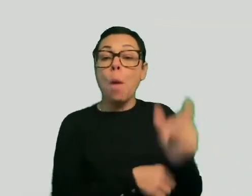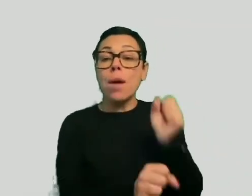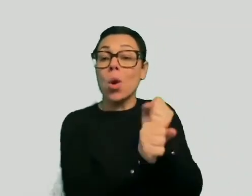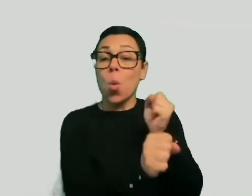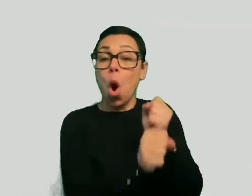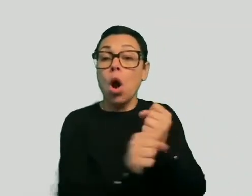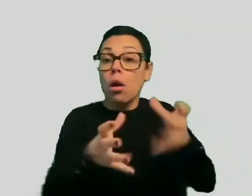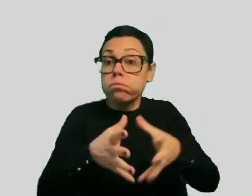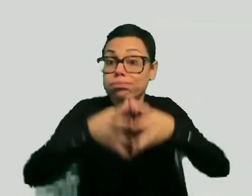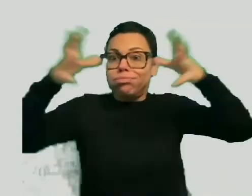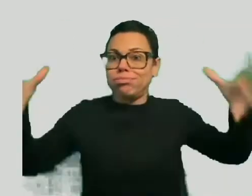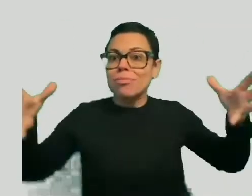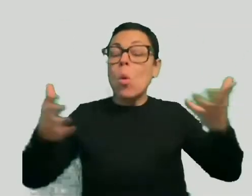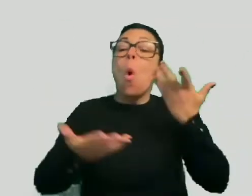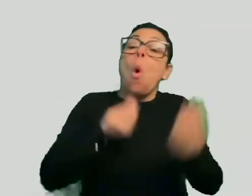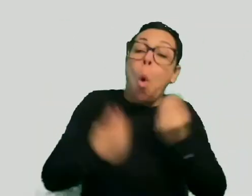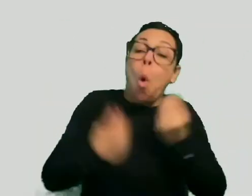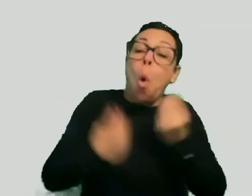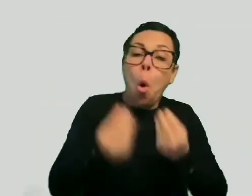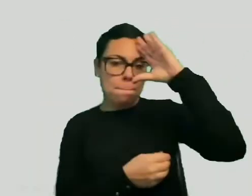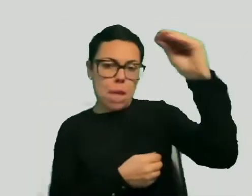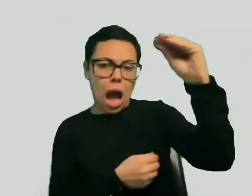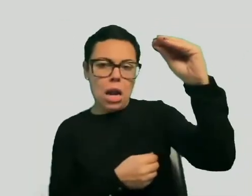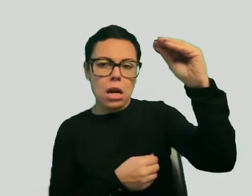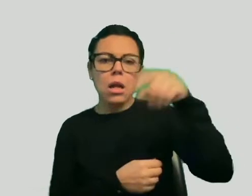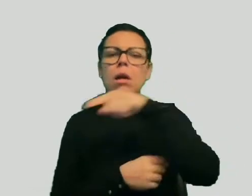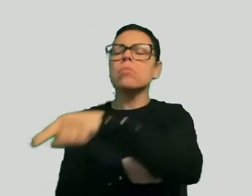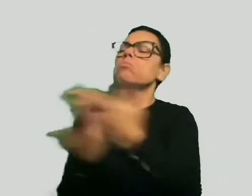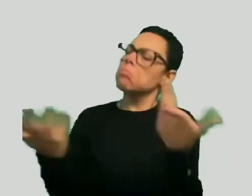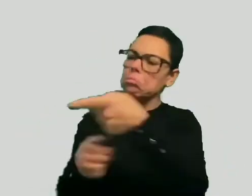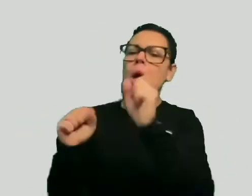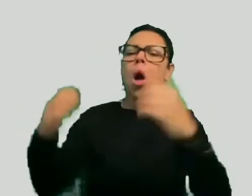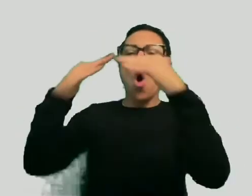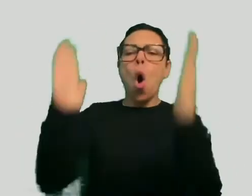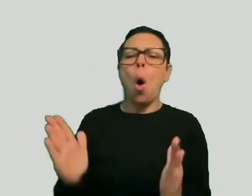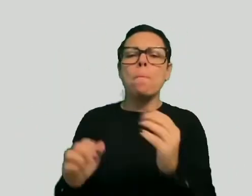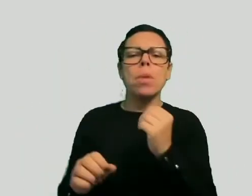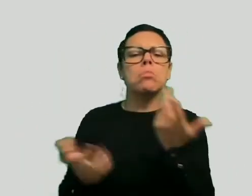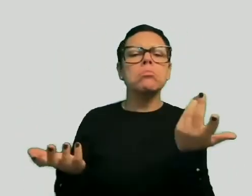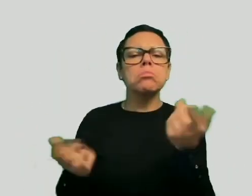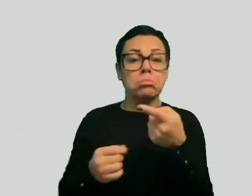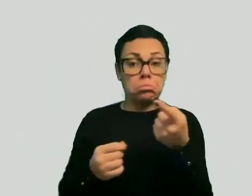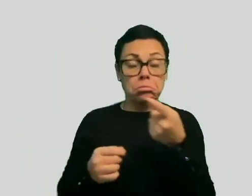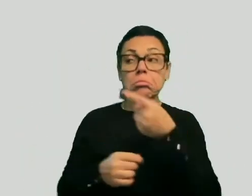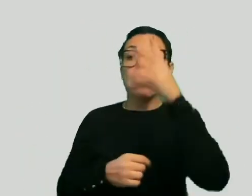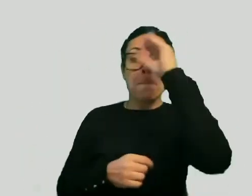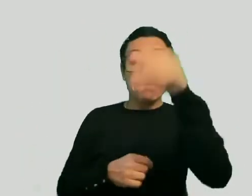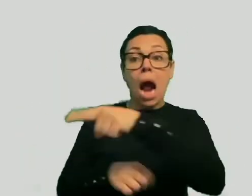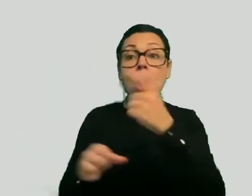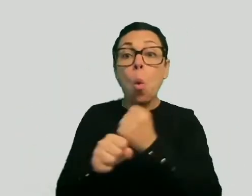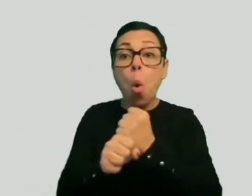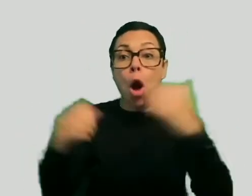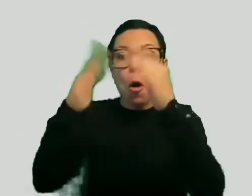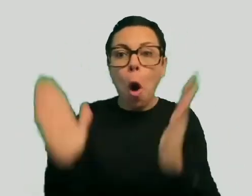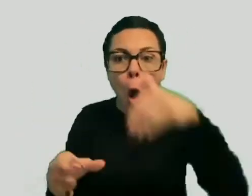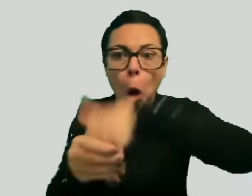care. But not only. Another type of impacts or spillover effects that we need to